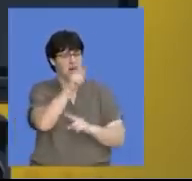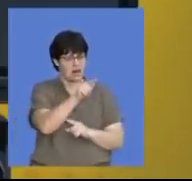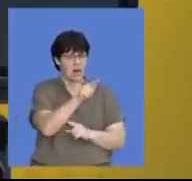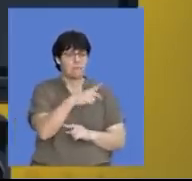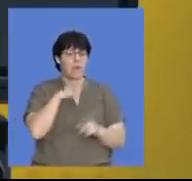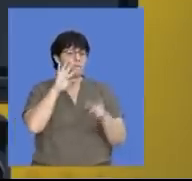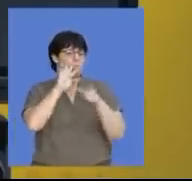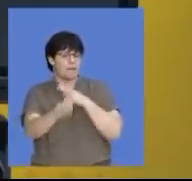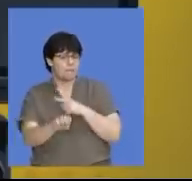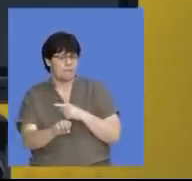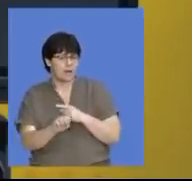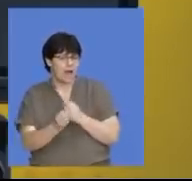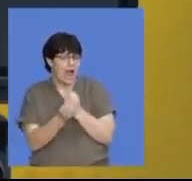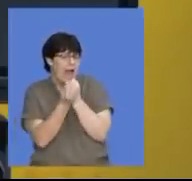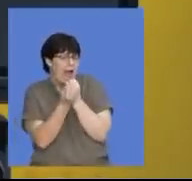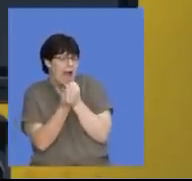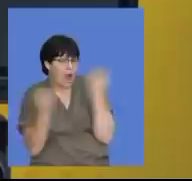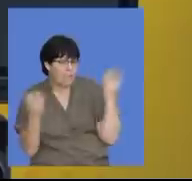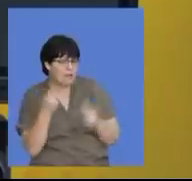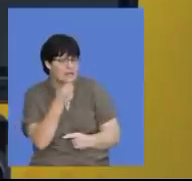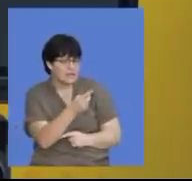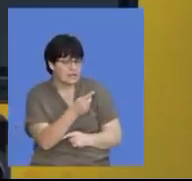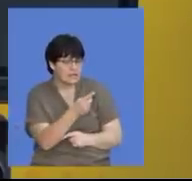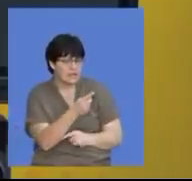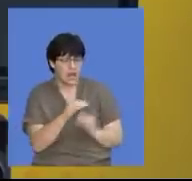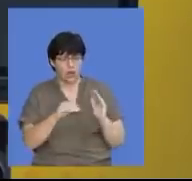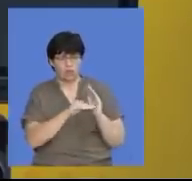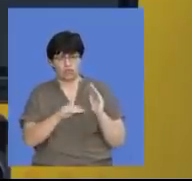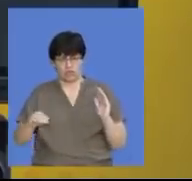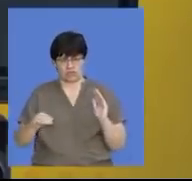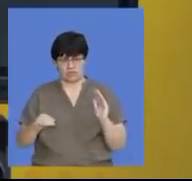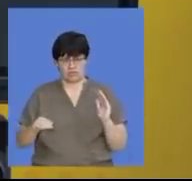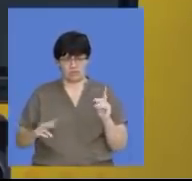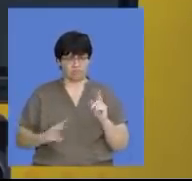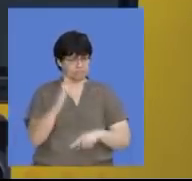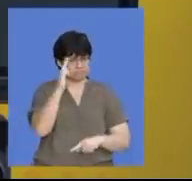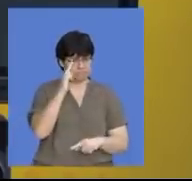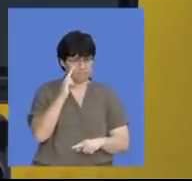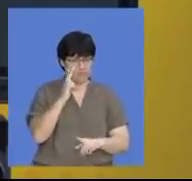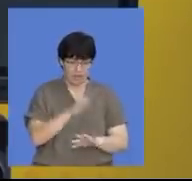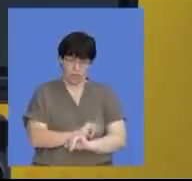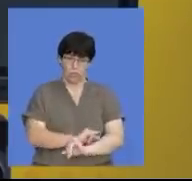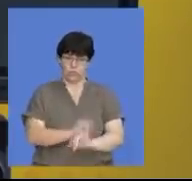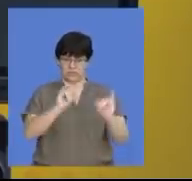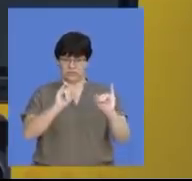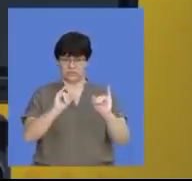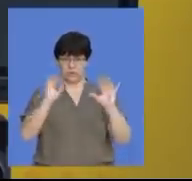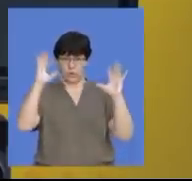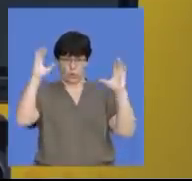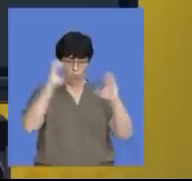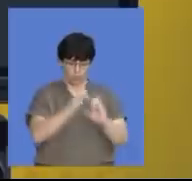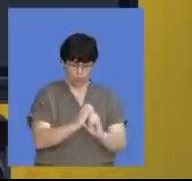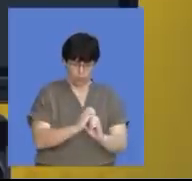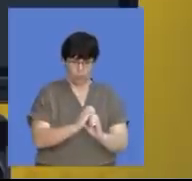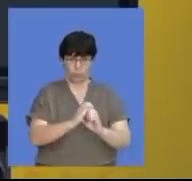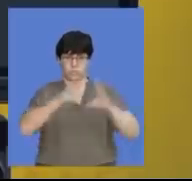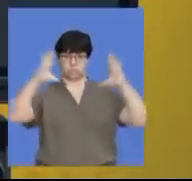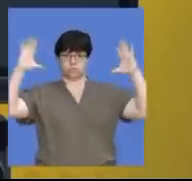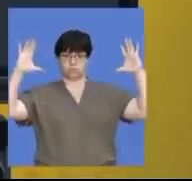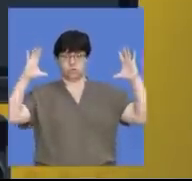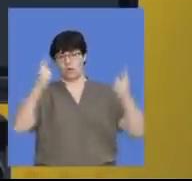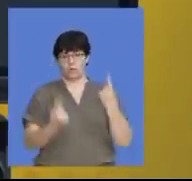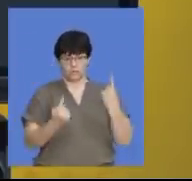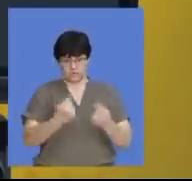to determine by how much is that cross-section exaggerated from the real